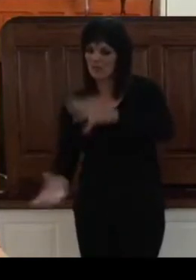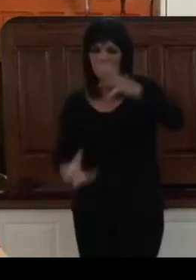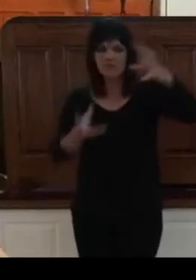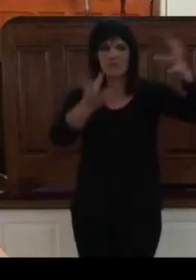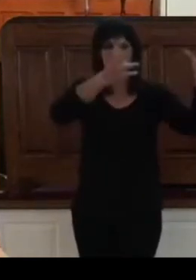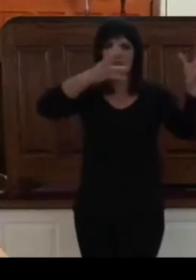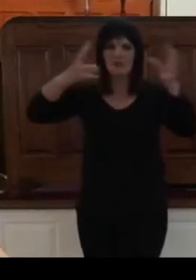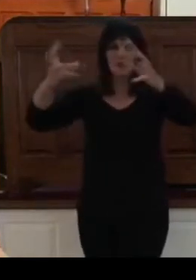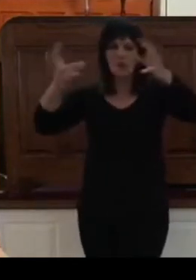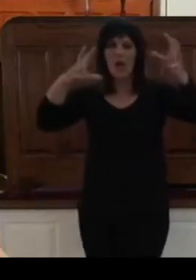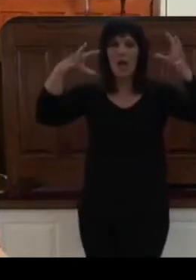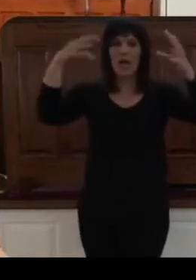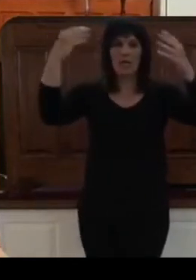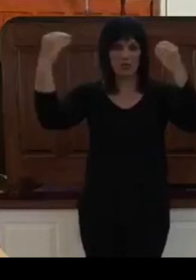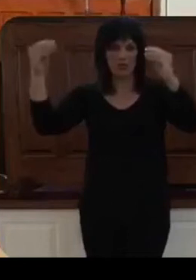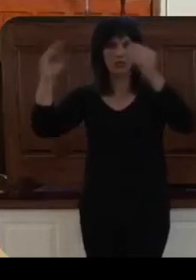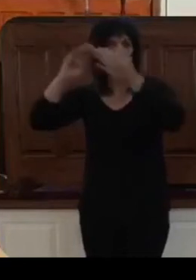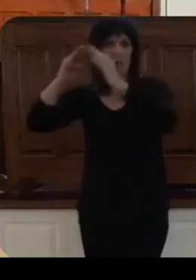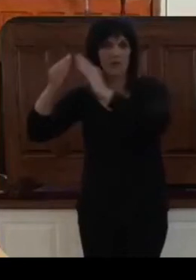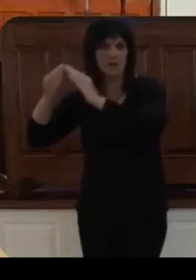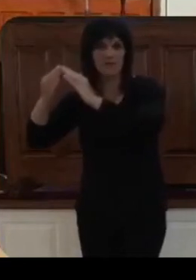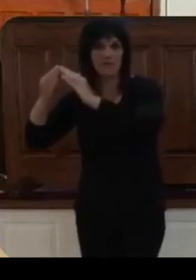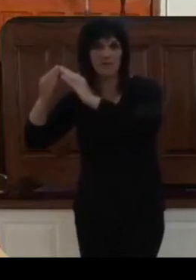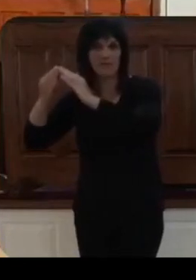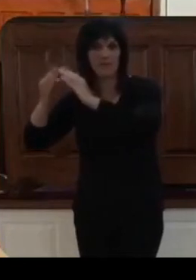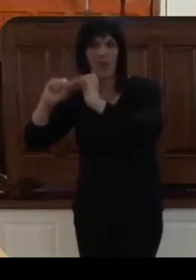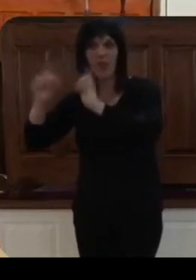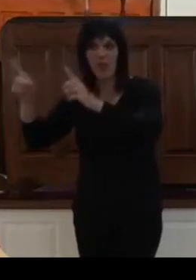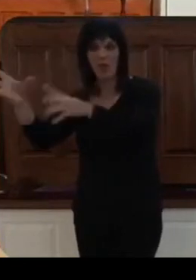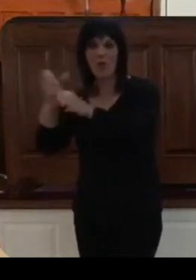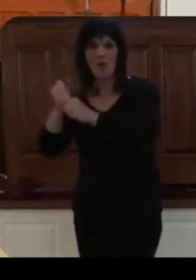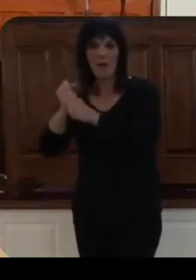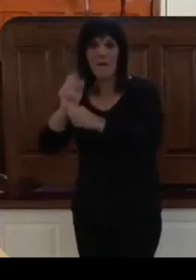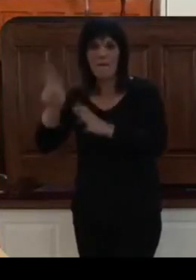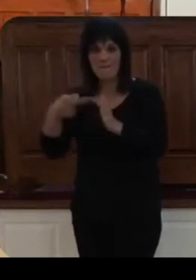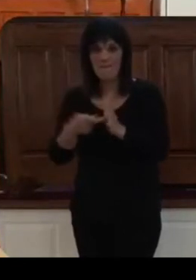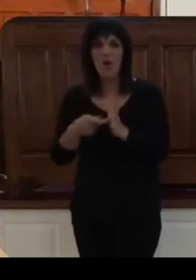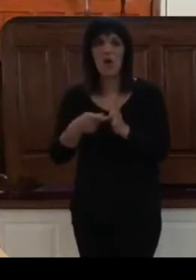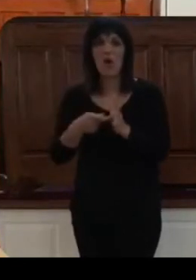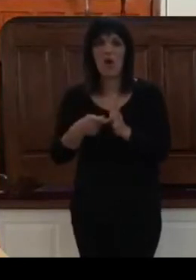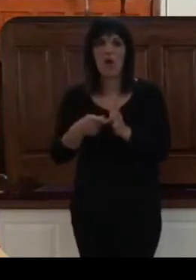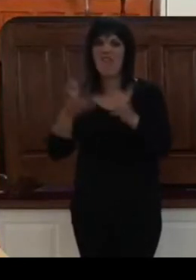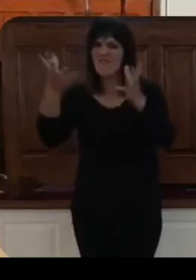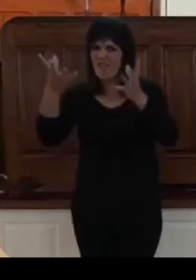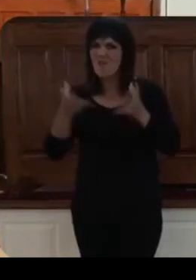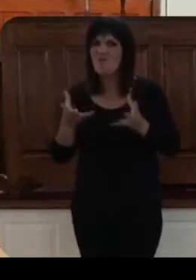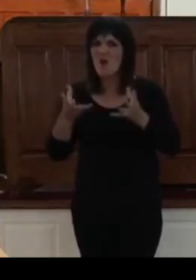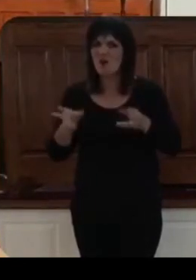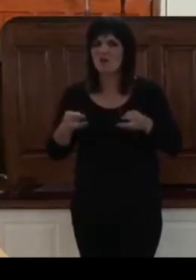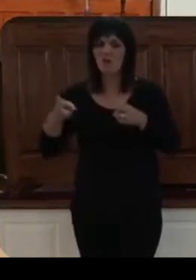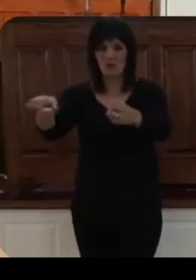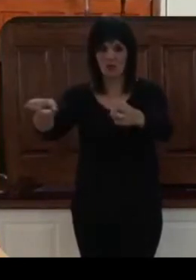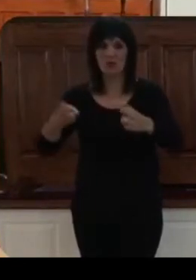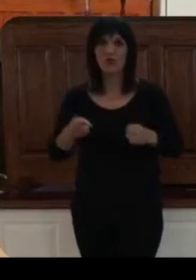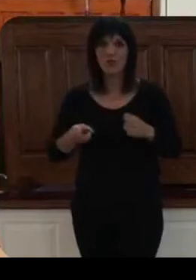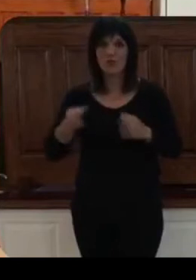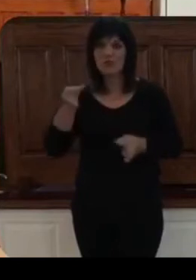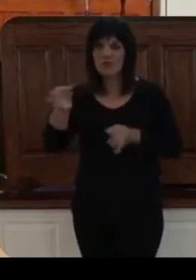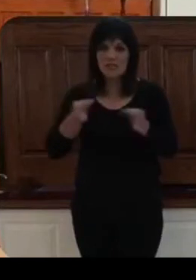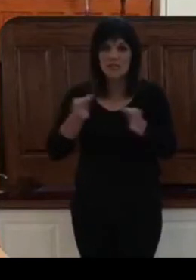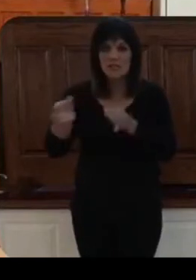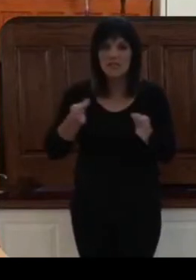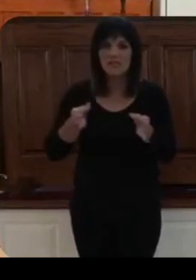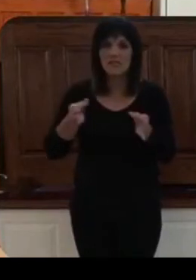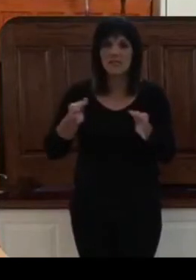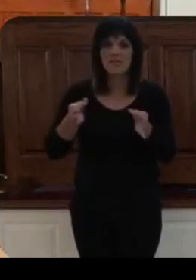market, and they come to get Paul and they come to get Silas and Timothy, and they're going to have street justice. Right? That's what a riot does. That's what a mob